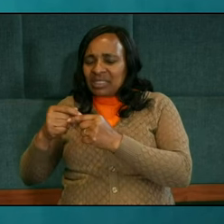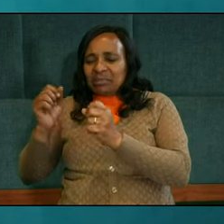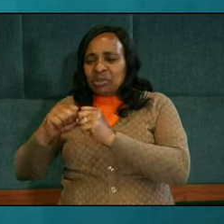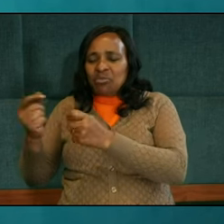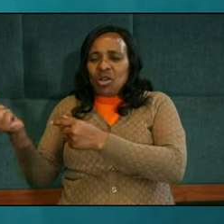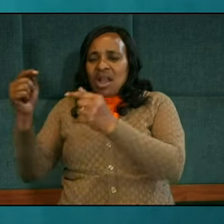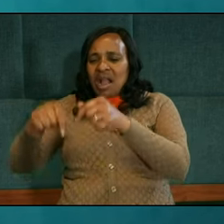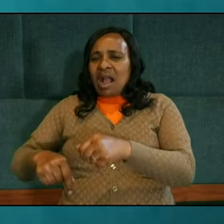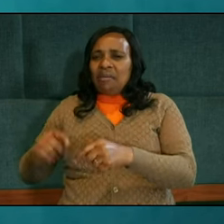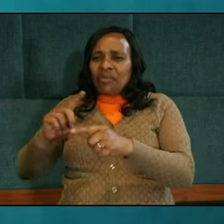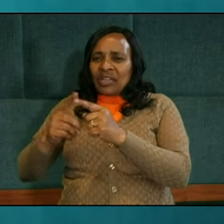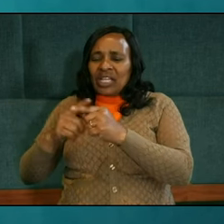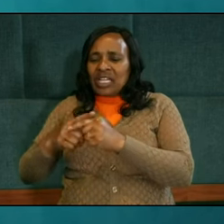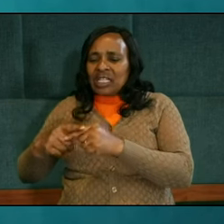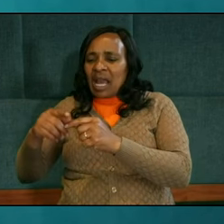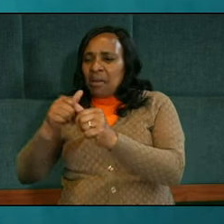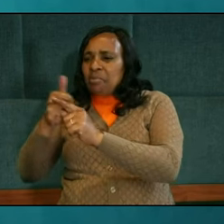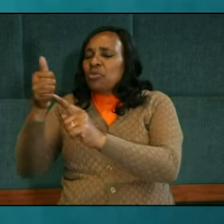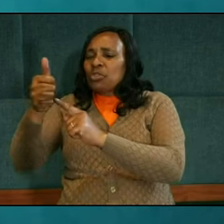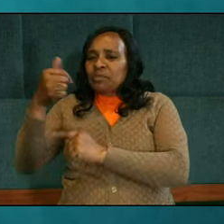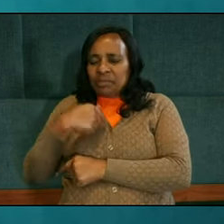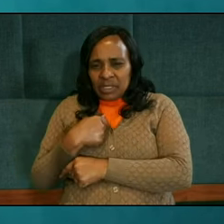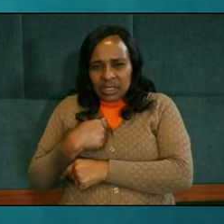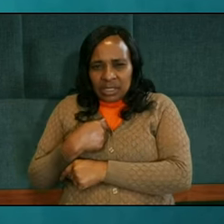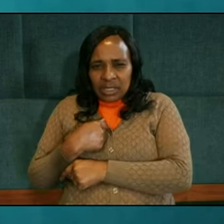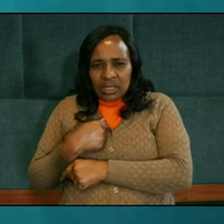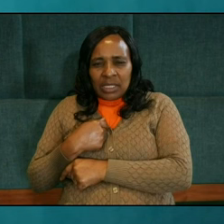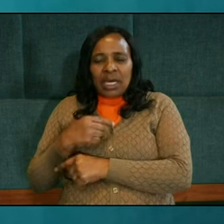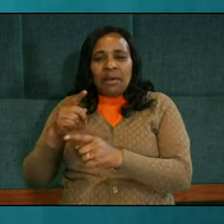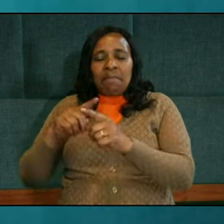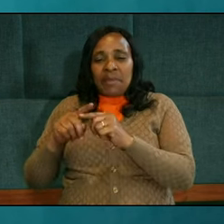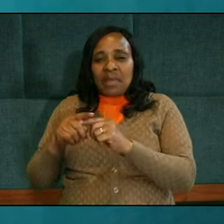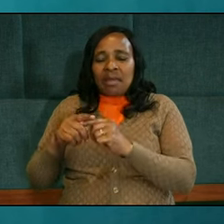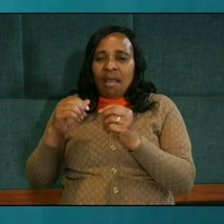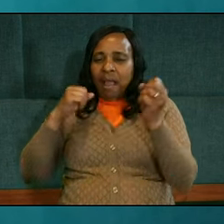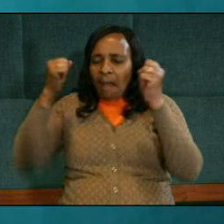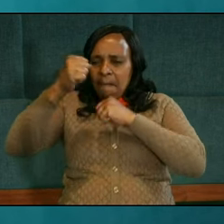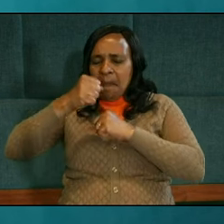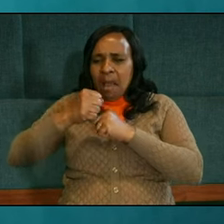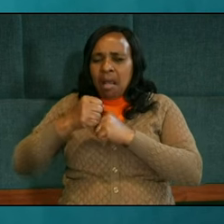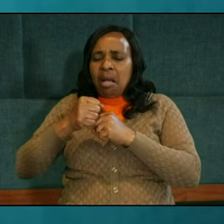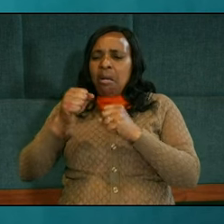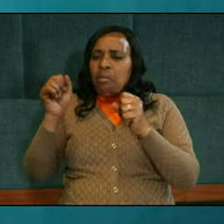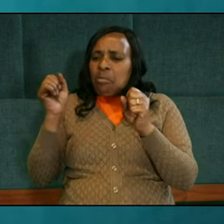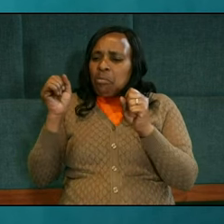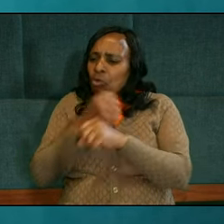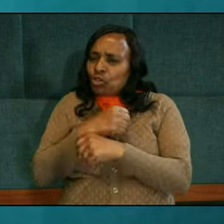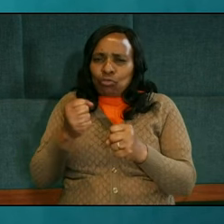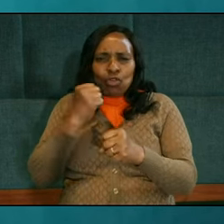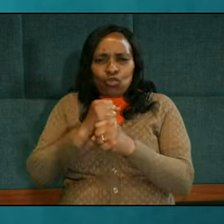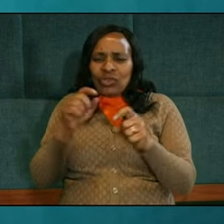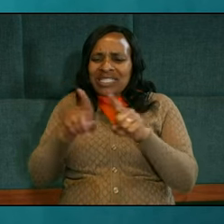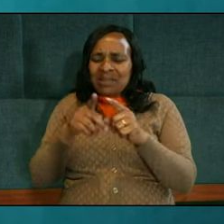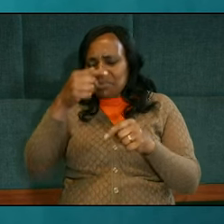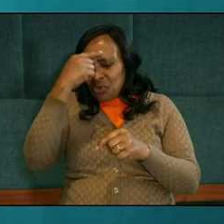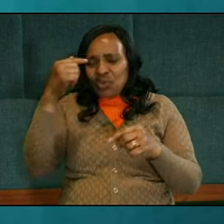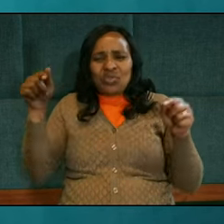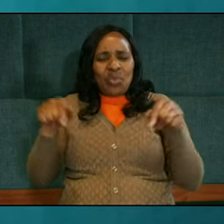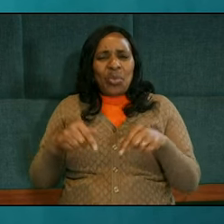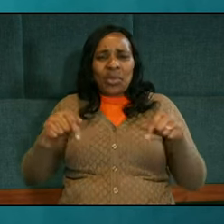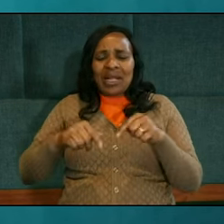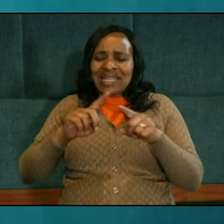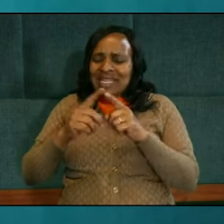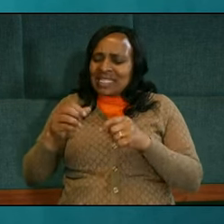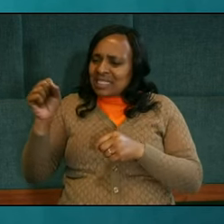and run me through and abuse me. But his armor bearer was terrified and would not do it. So Saul took his own